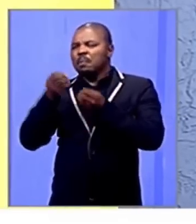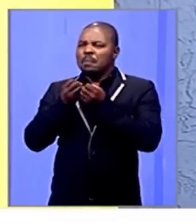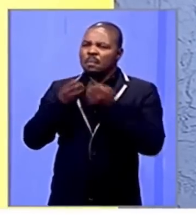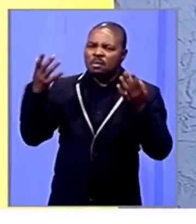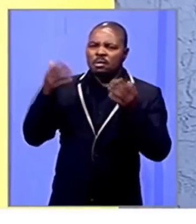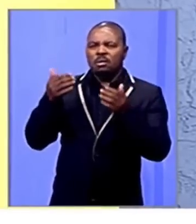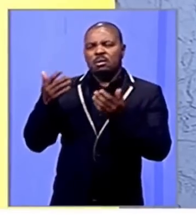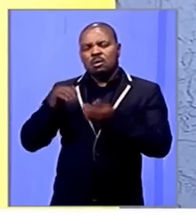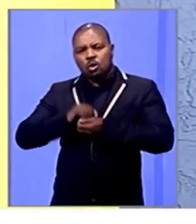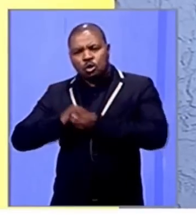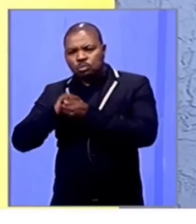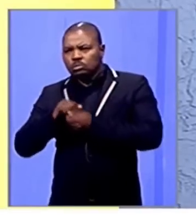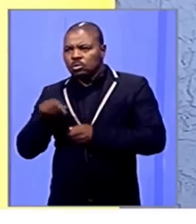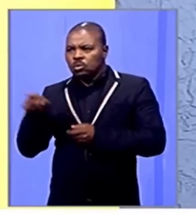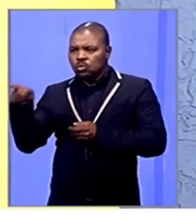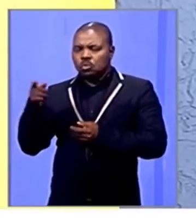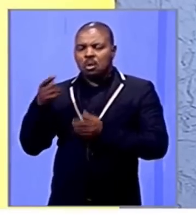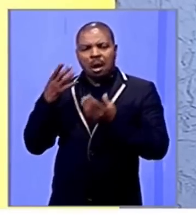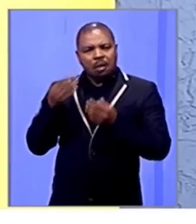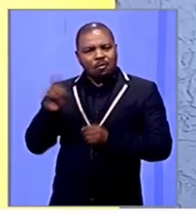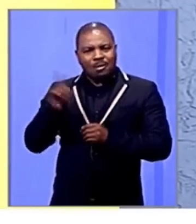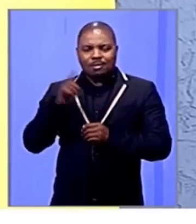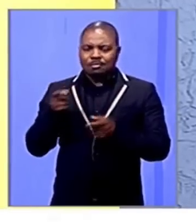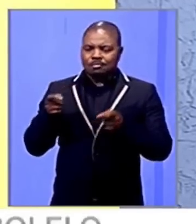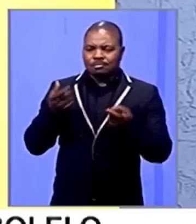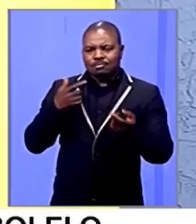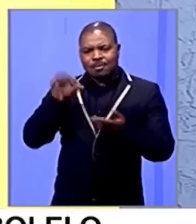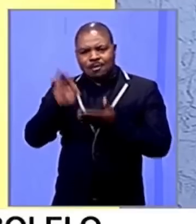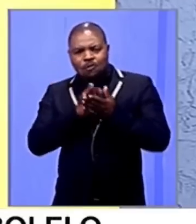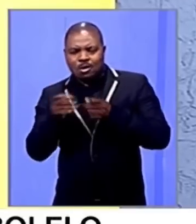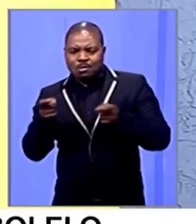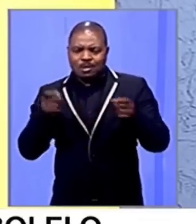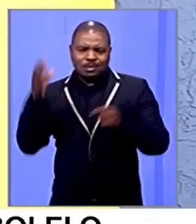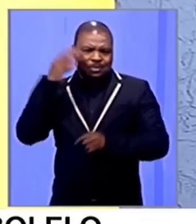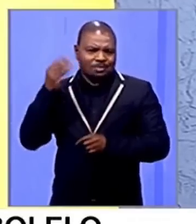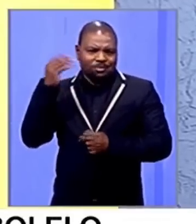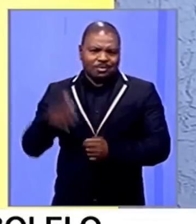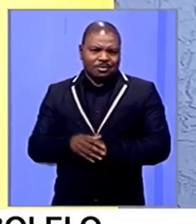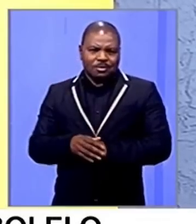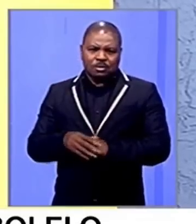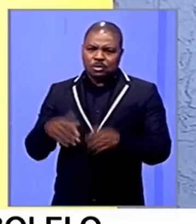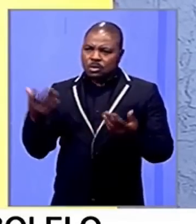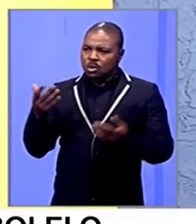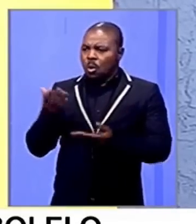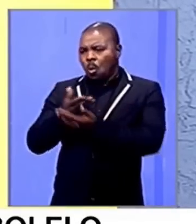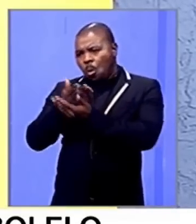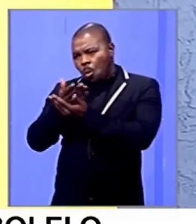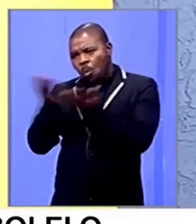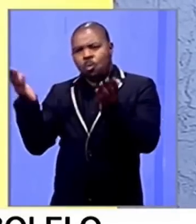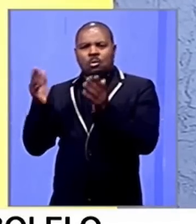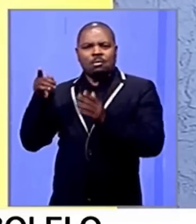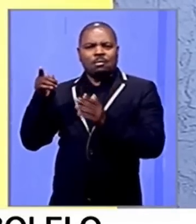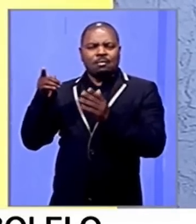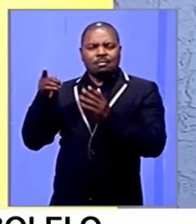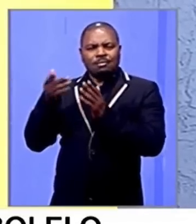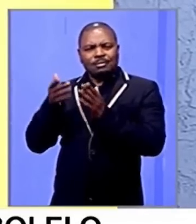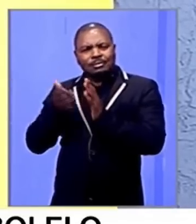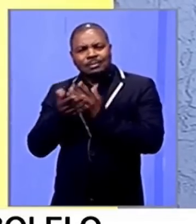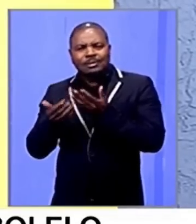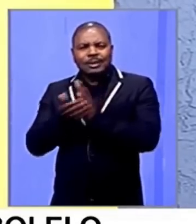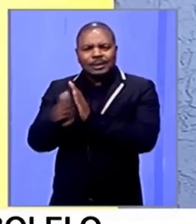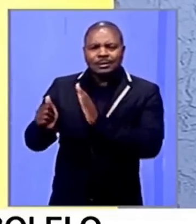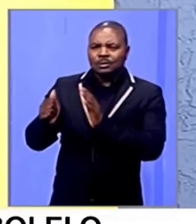very strong elections management experience, and there's no way that the ANC cannot utilize all of its artillery, and